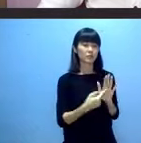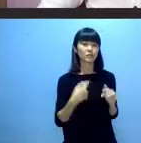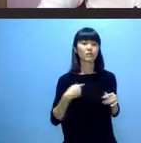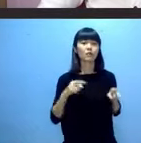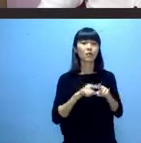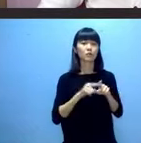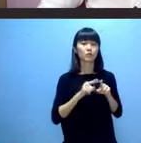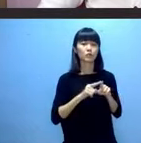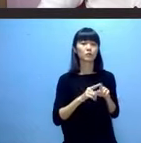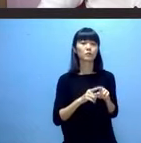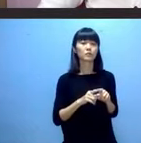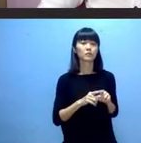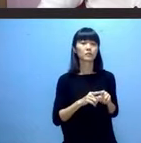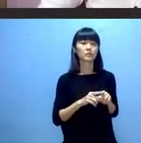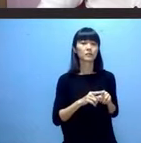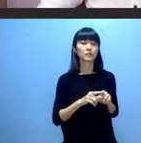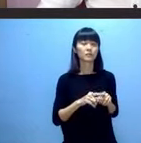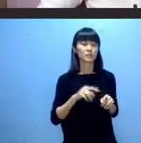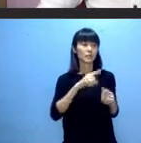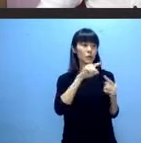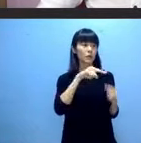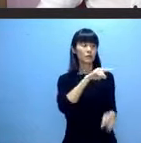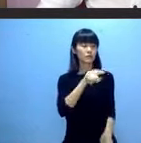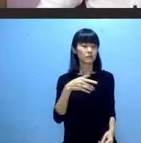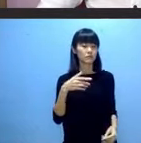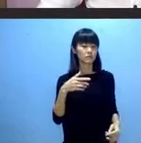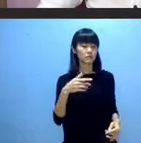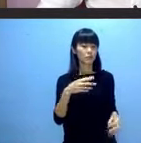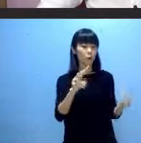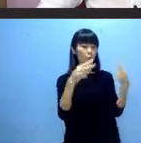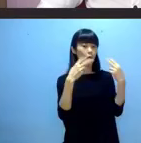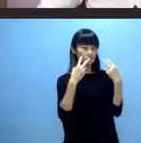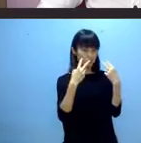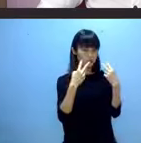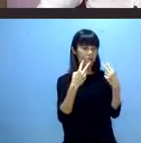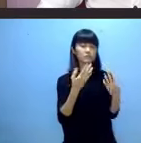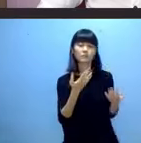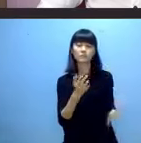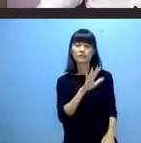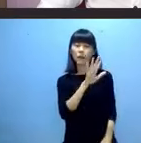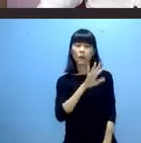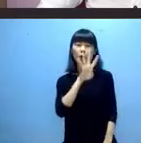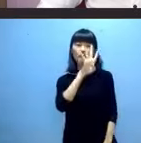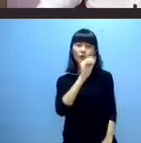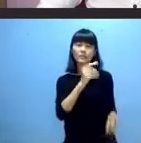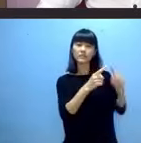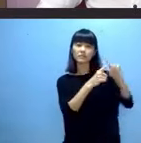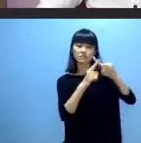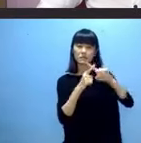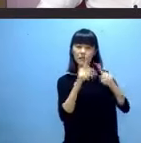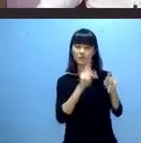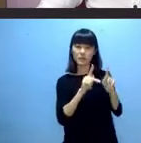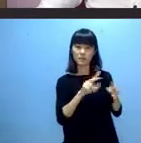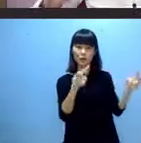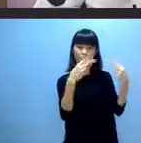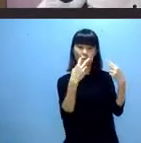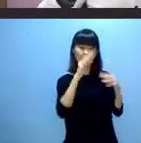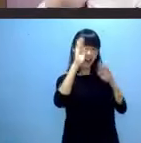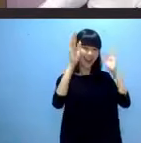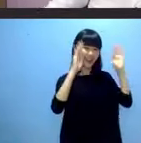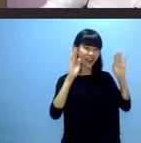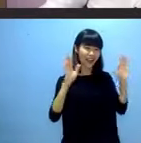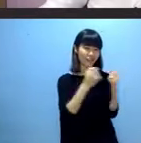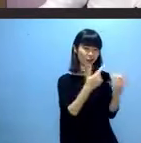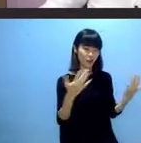out to everyone watching at home. I think about 45 people are tuning in. Hi, Ruth. Hi, Andrew. Hi, Clark. Hi, everyone. But